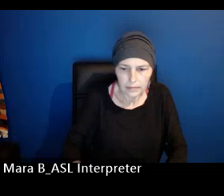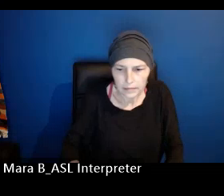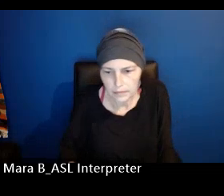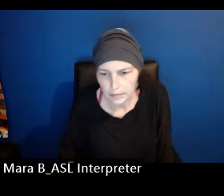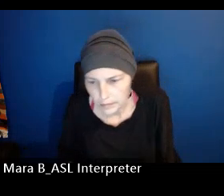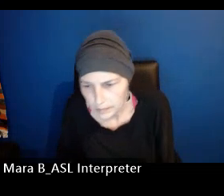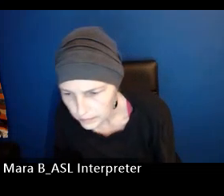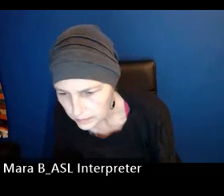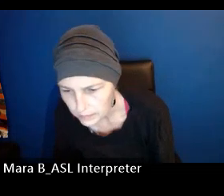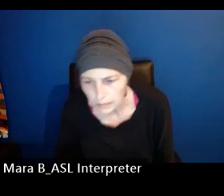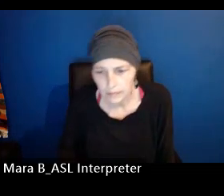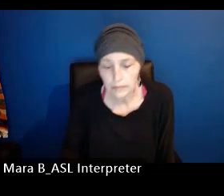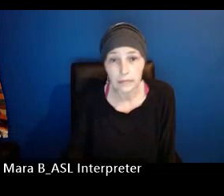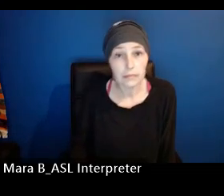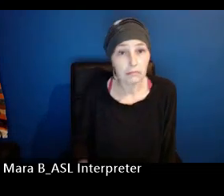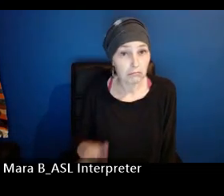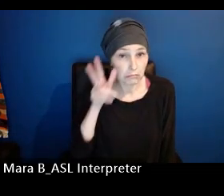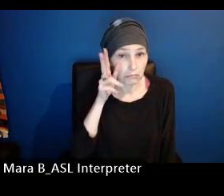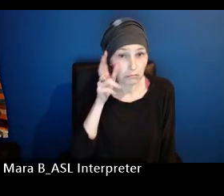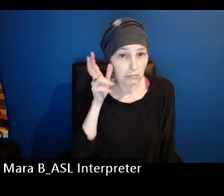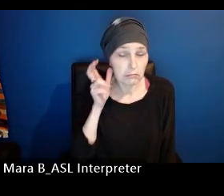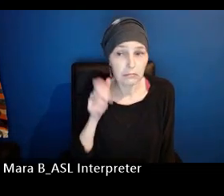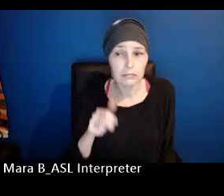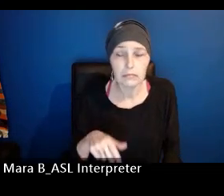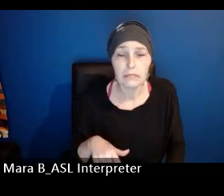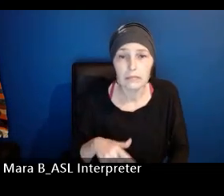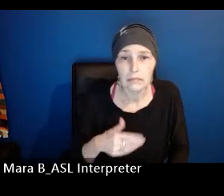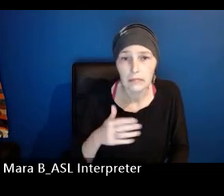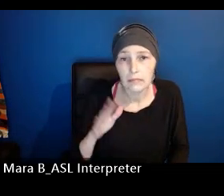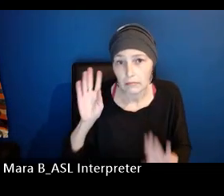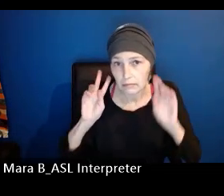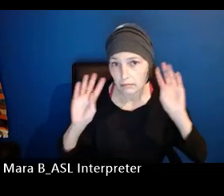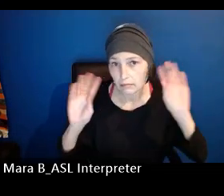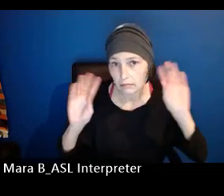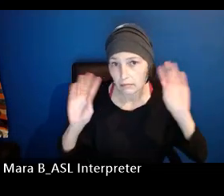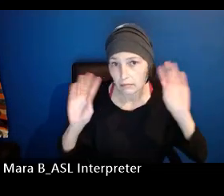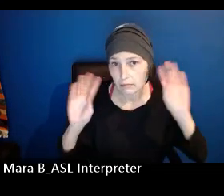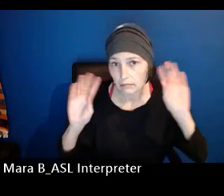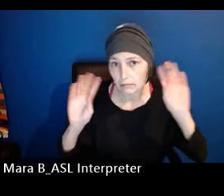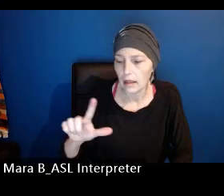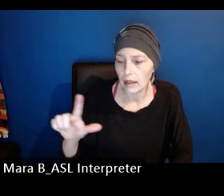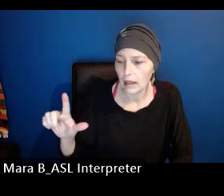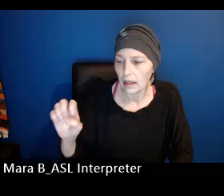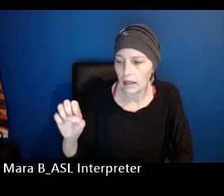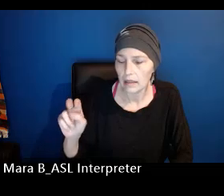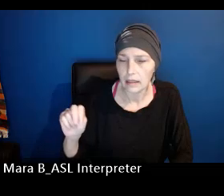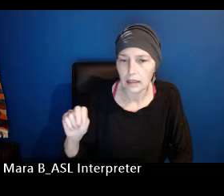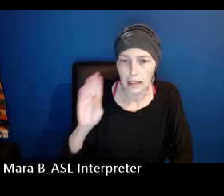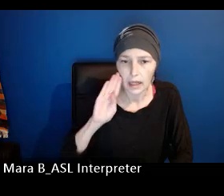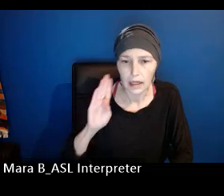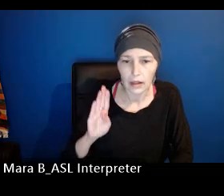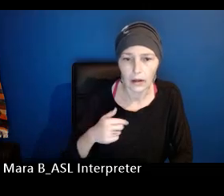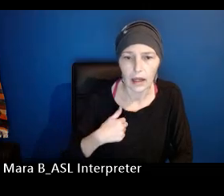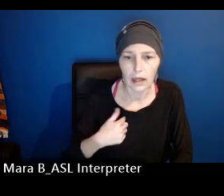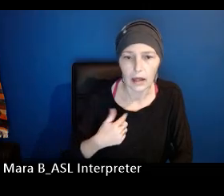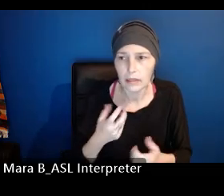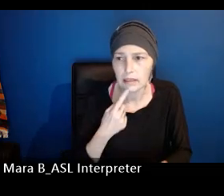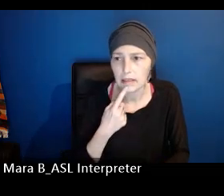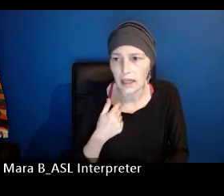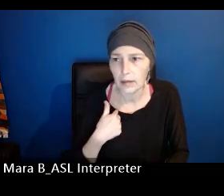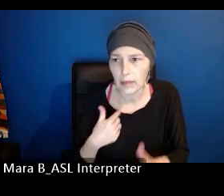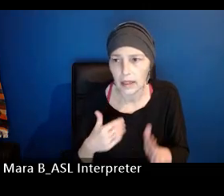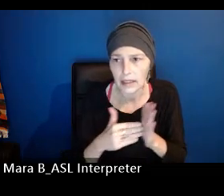Can you hear me? And Okay, great. Thank you. Hello. So I just want to say that I'm against